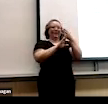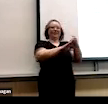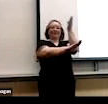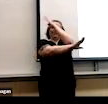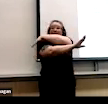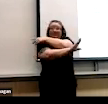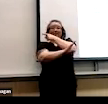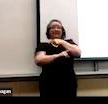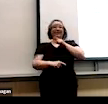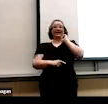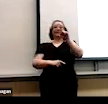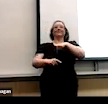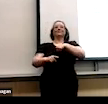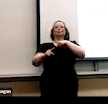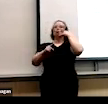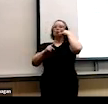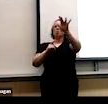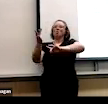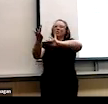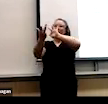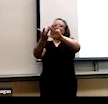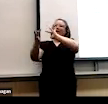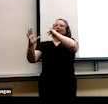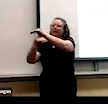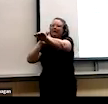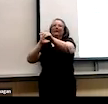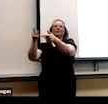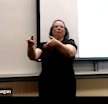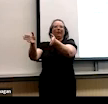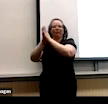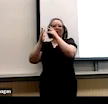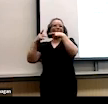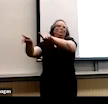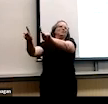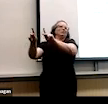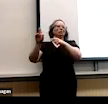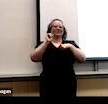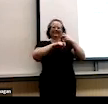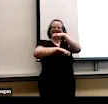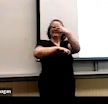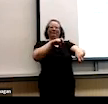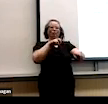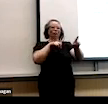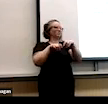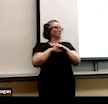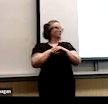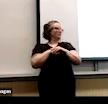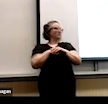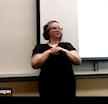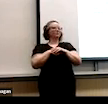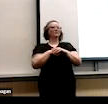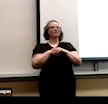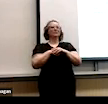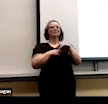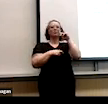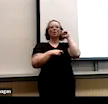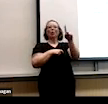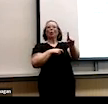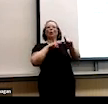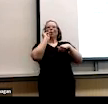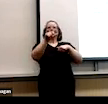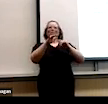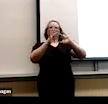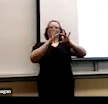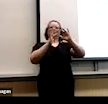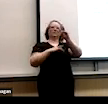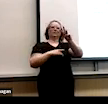just not an easy process. But I thought it was really interesting to look at the Thames Valley website and see some of the supports that they